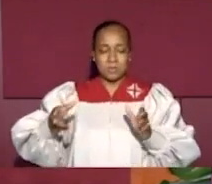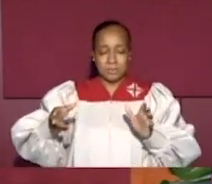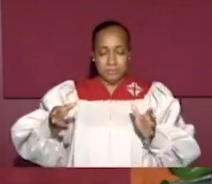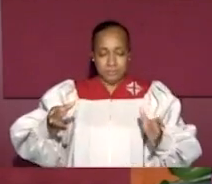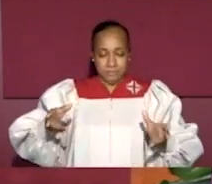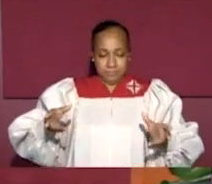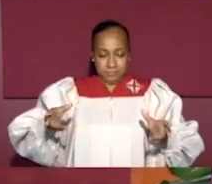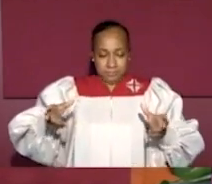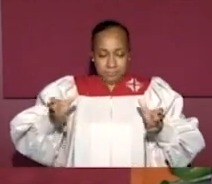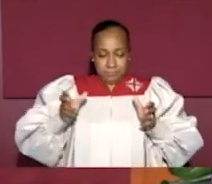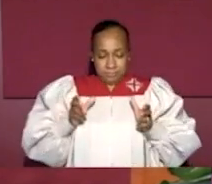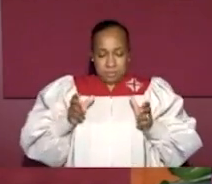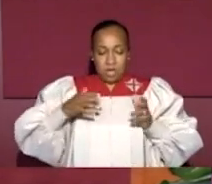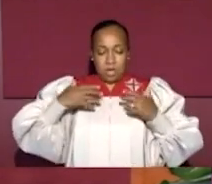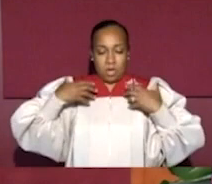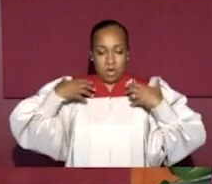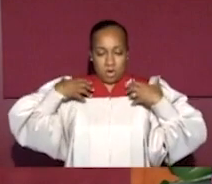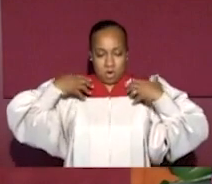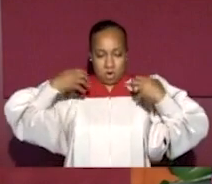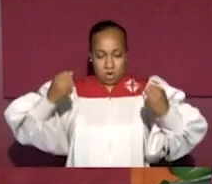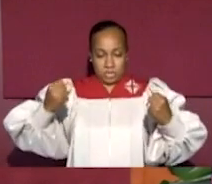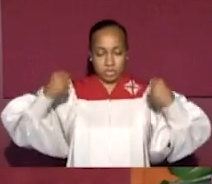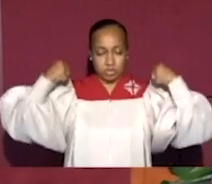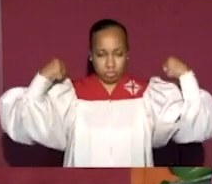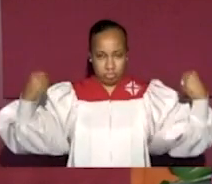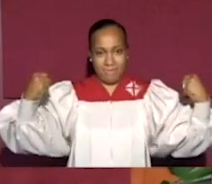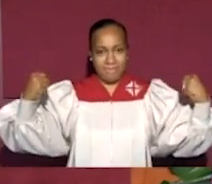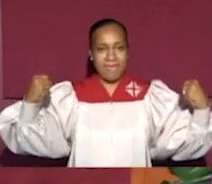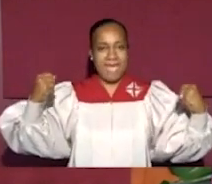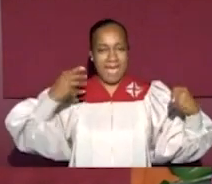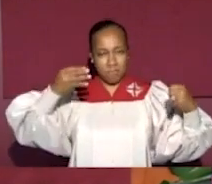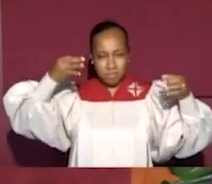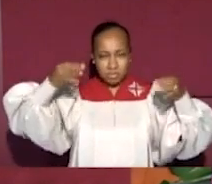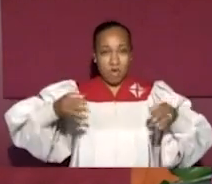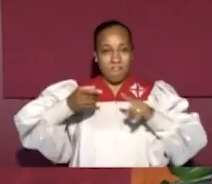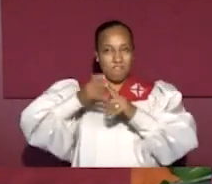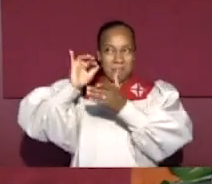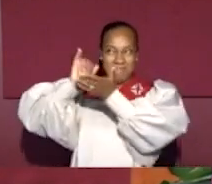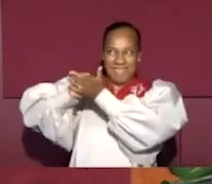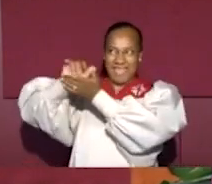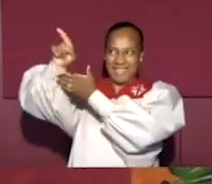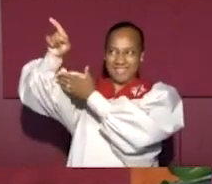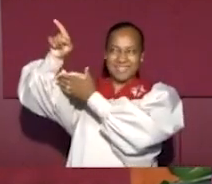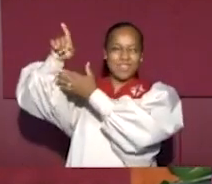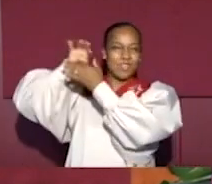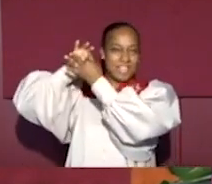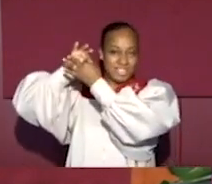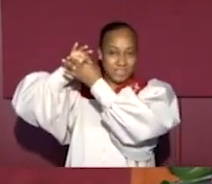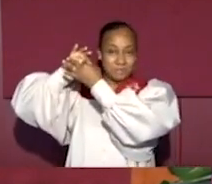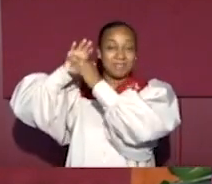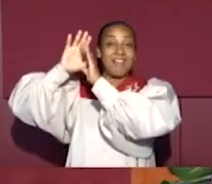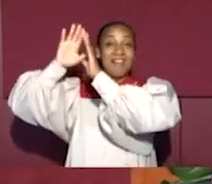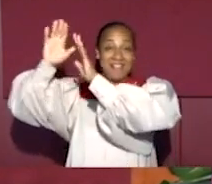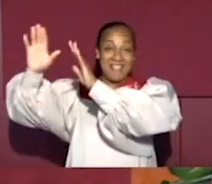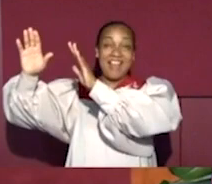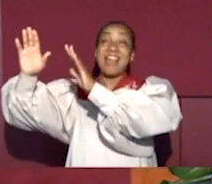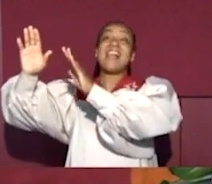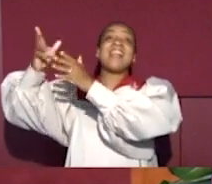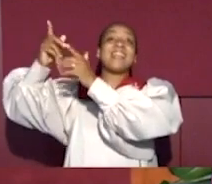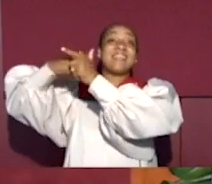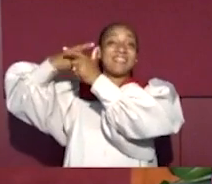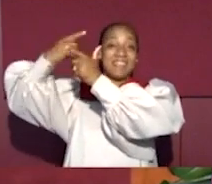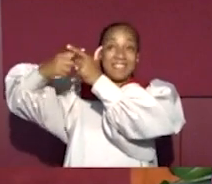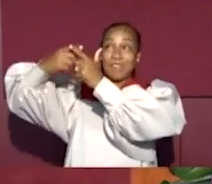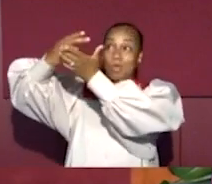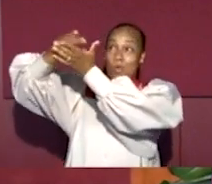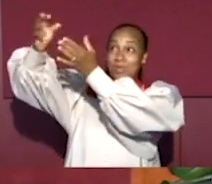and strength and resolve out of that relationship. And then the Holy Spirit will then strengthen me